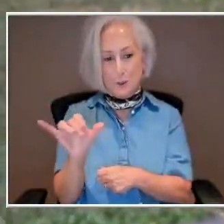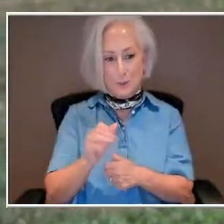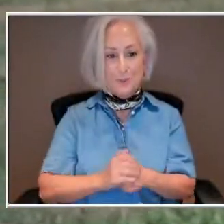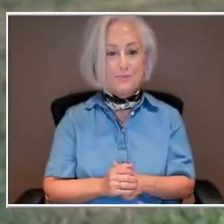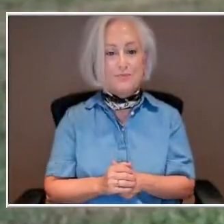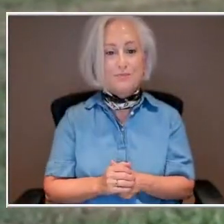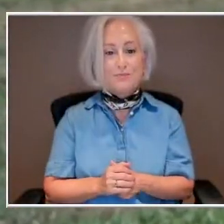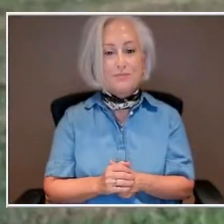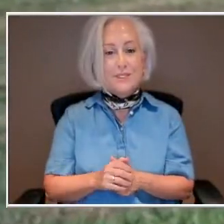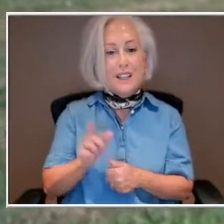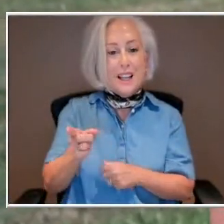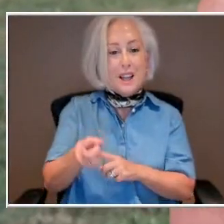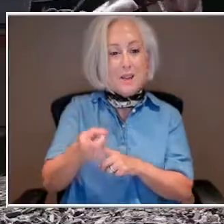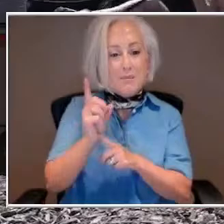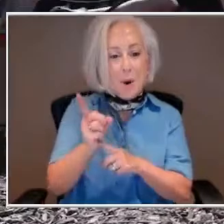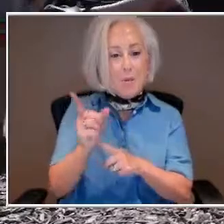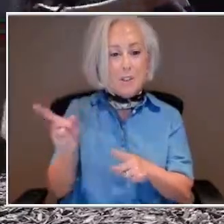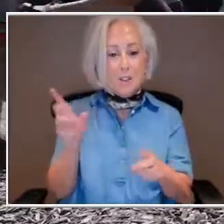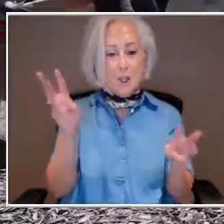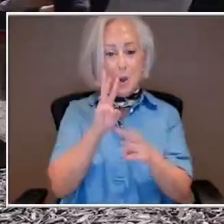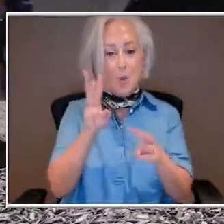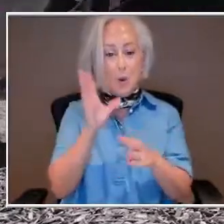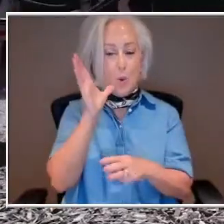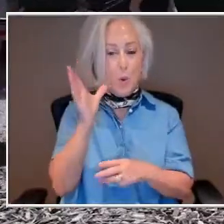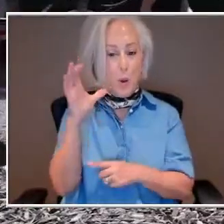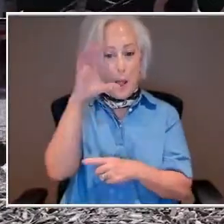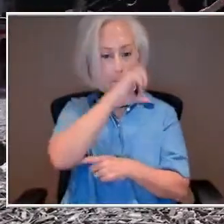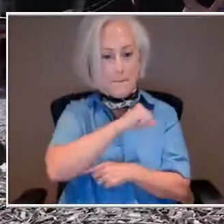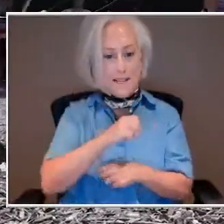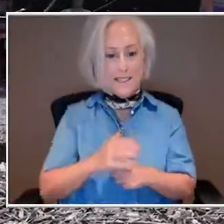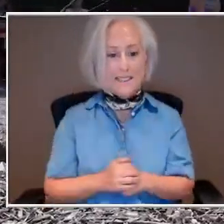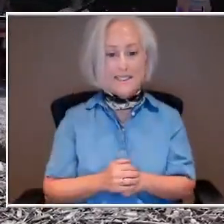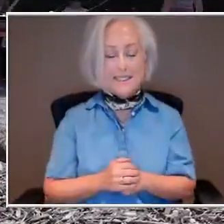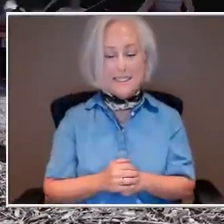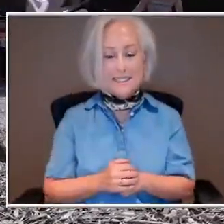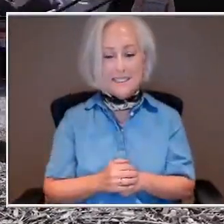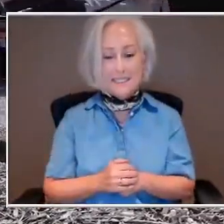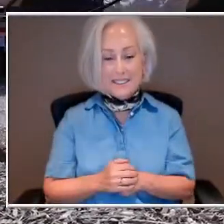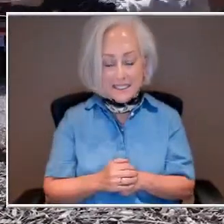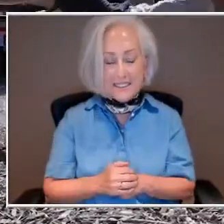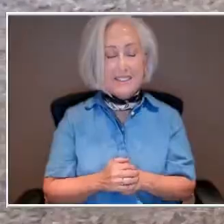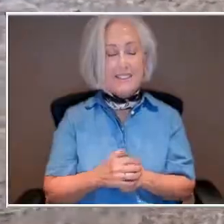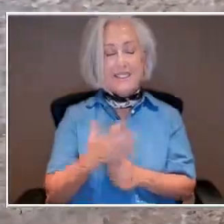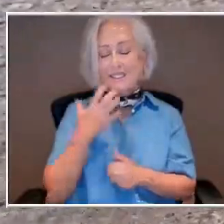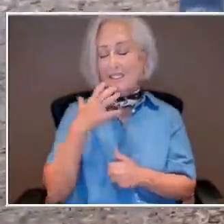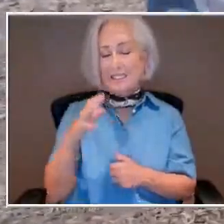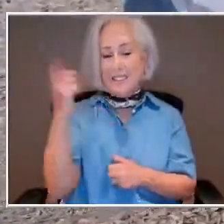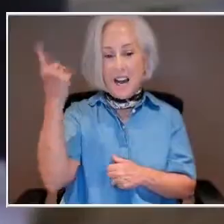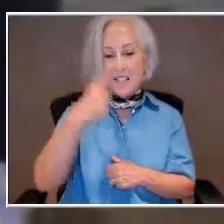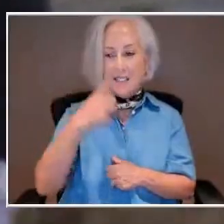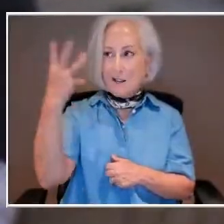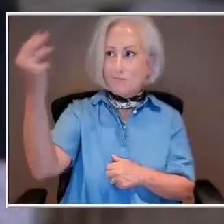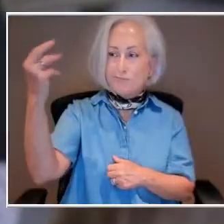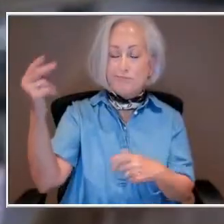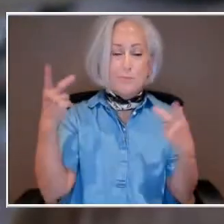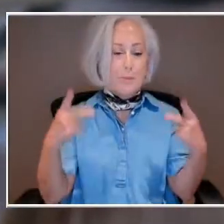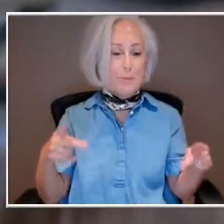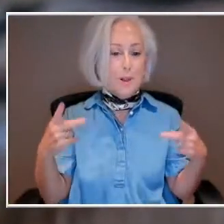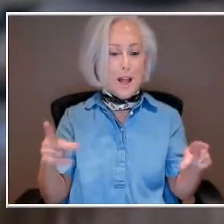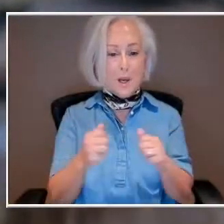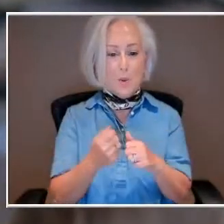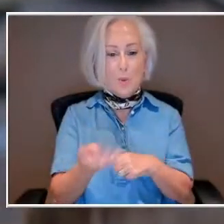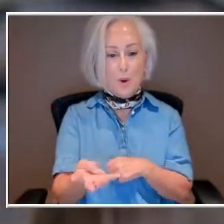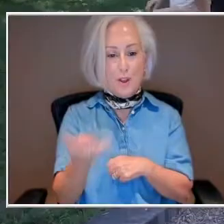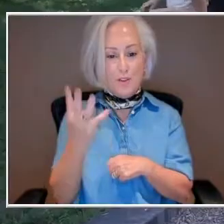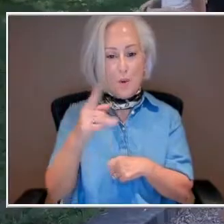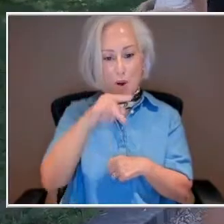Ashley Hurd worried she'd miss. Oh my goodness, buddy. A hot day on the playground with her 4 kids and her best friend and